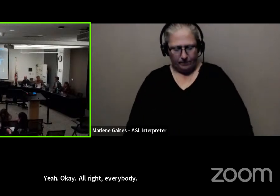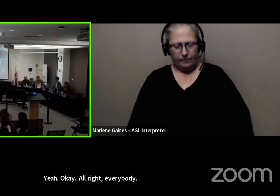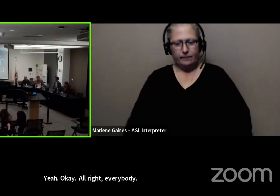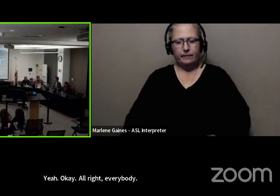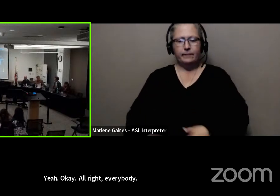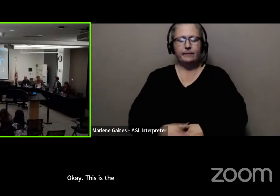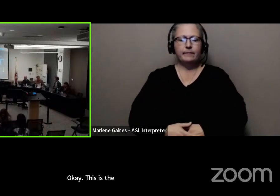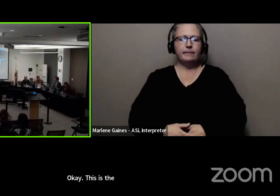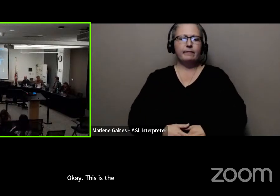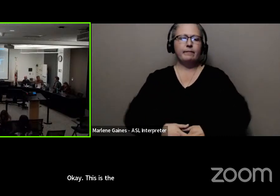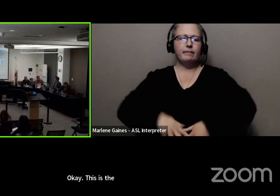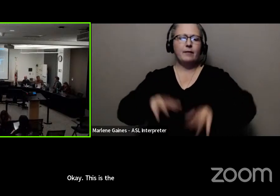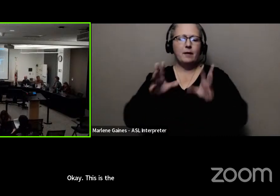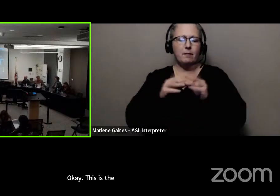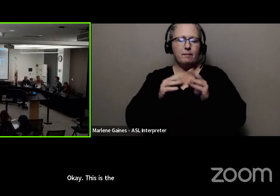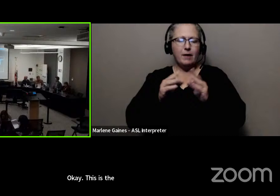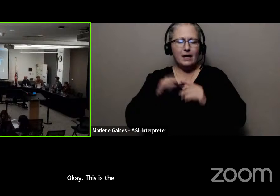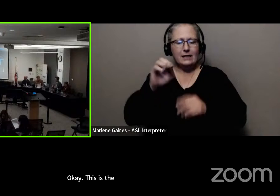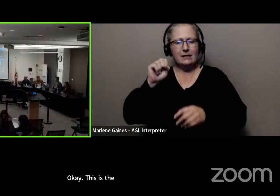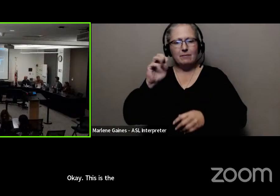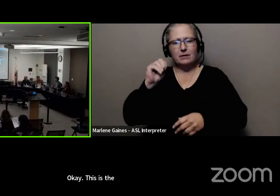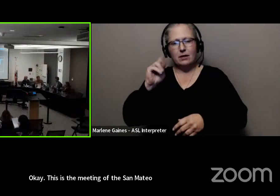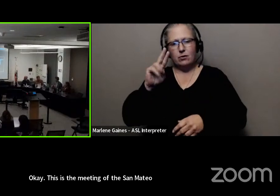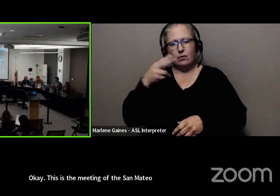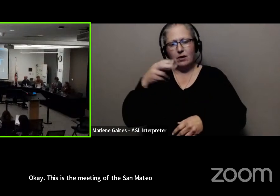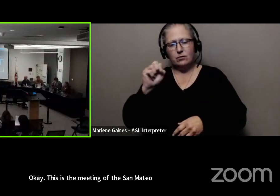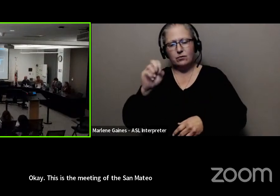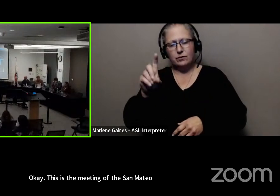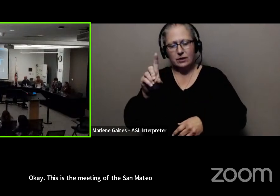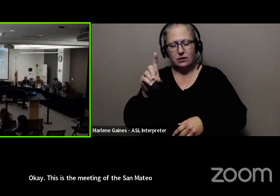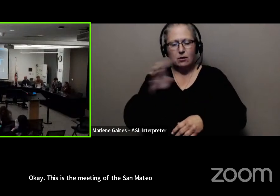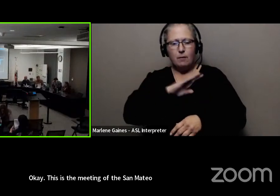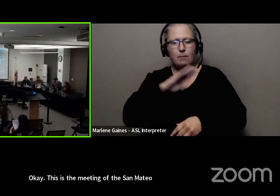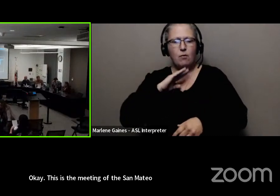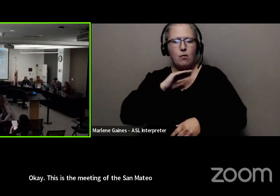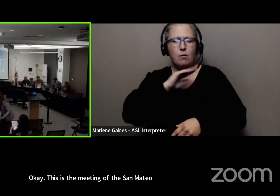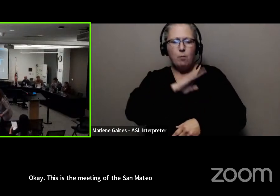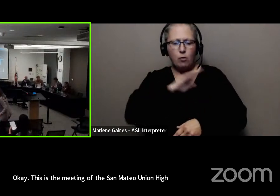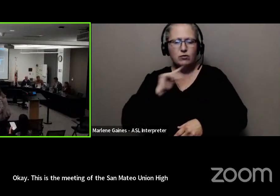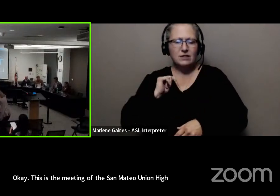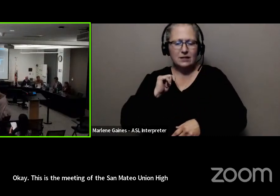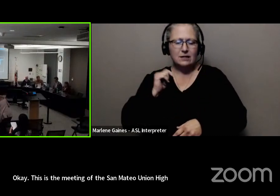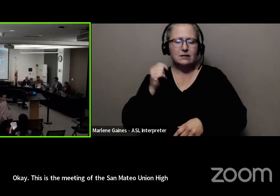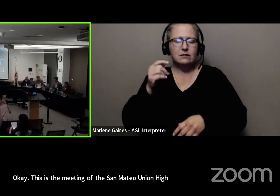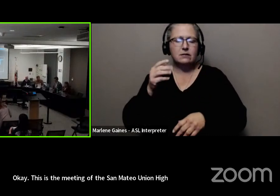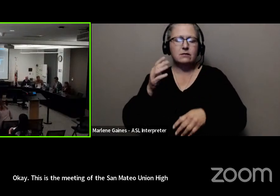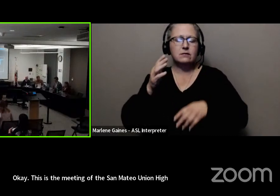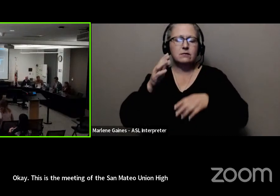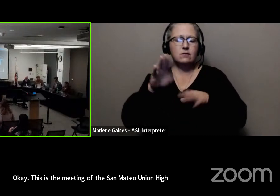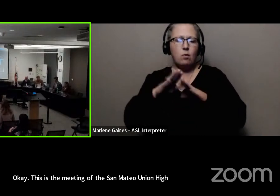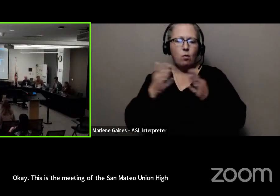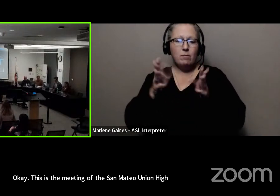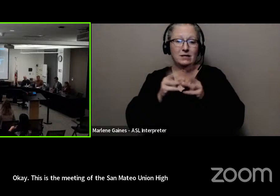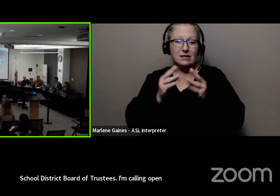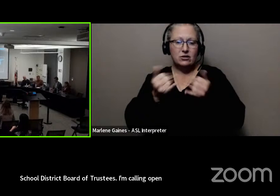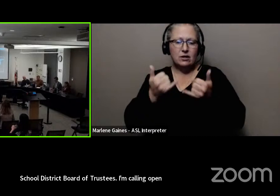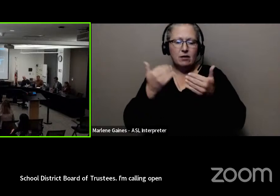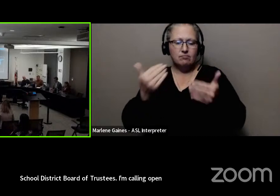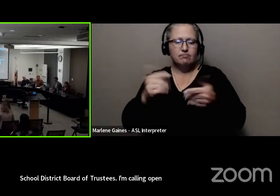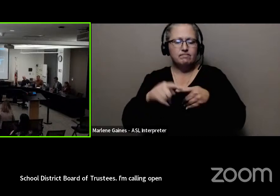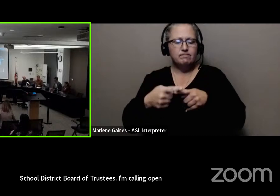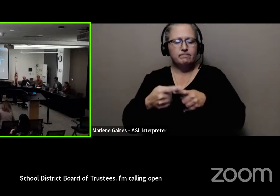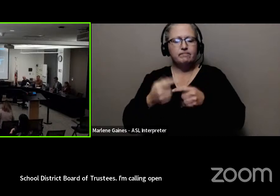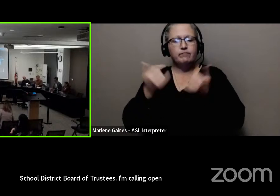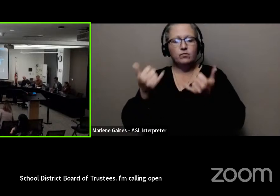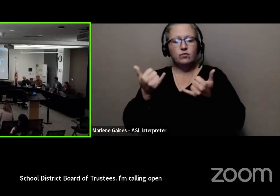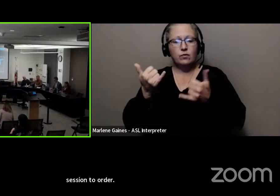This is a meeting of the San Mateo Union High School District Board of Trustees. I'm calling open session to order.